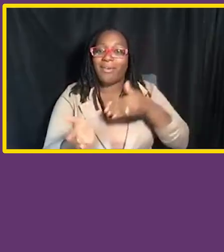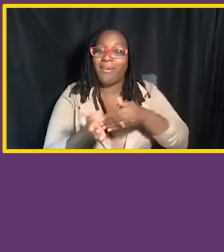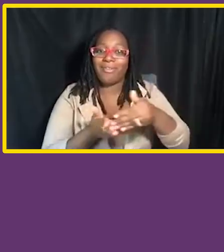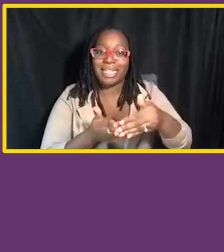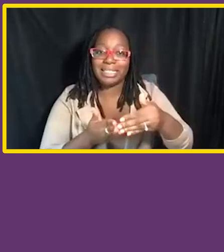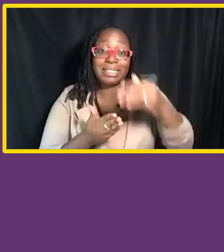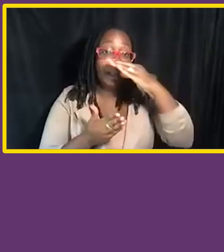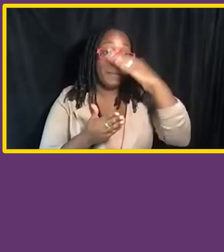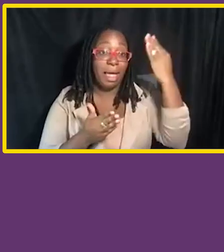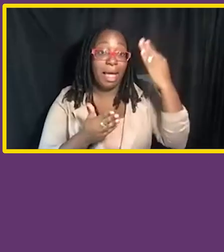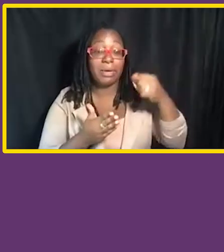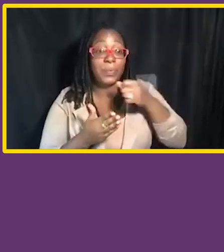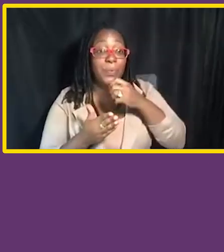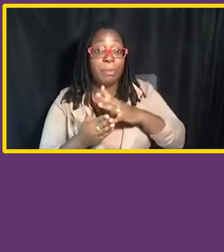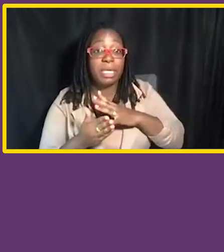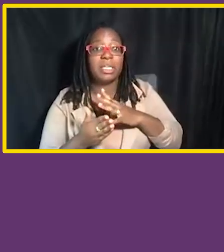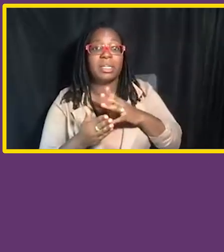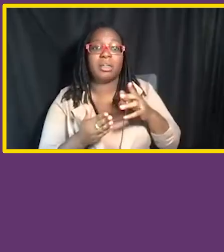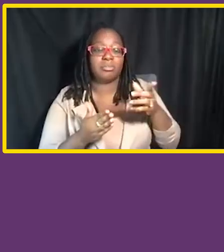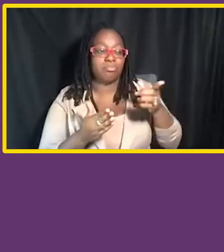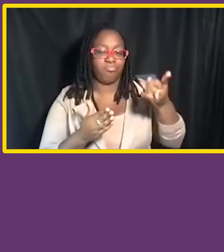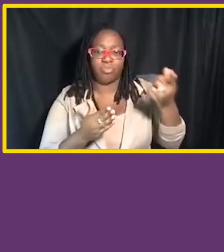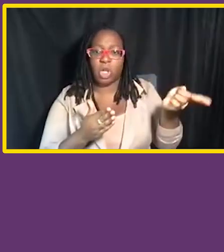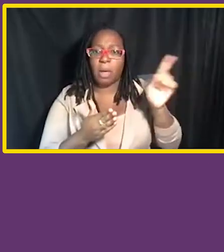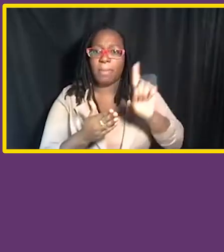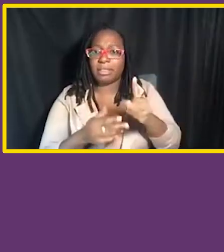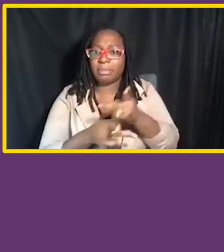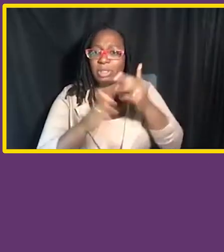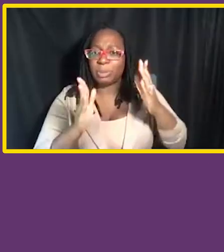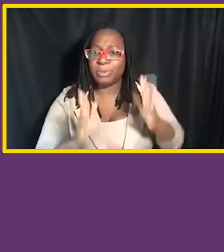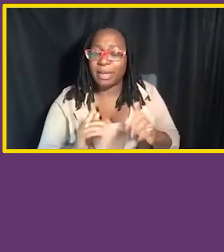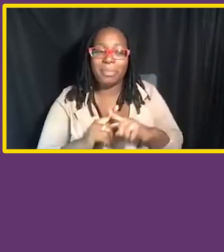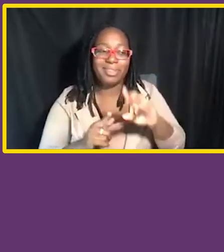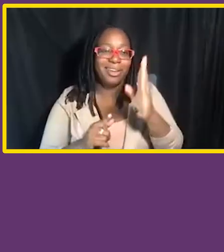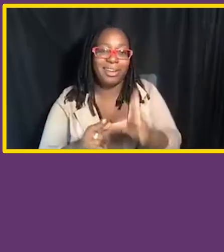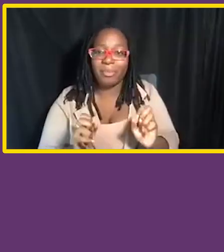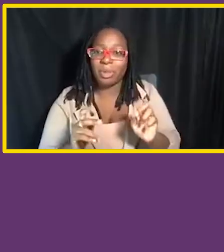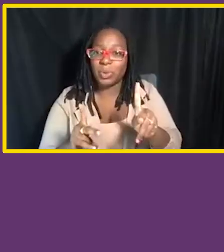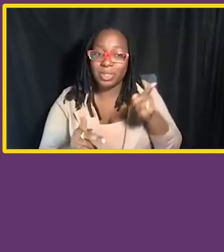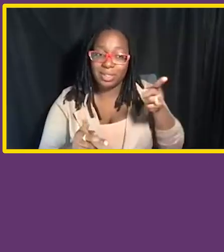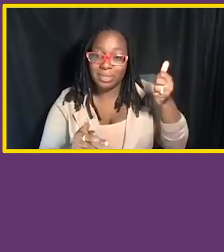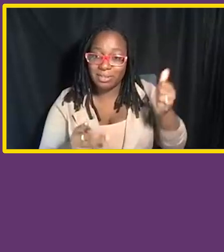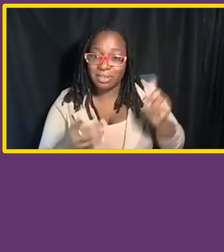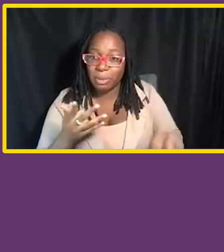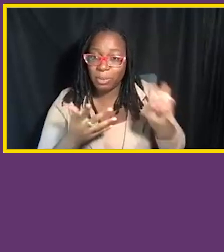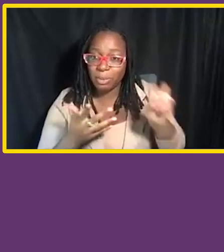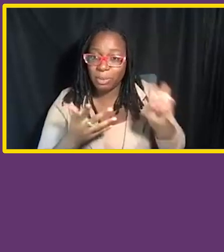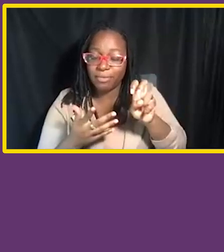to be their supervisor. They're never given that opportunity to be promoted themselves and have